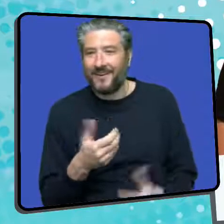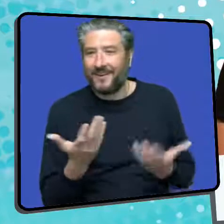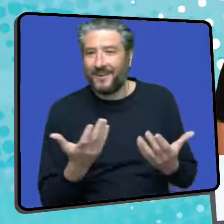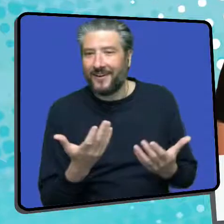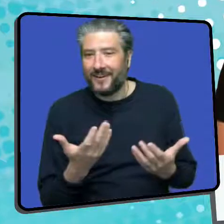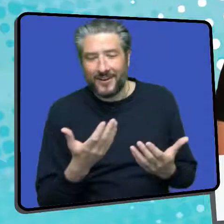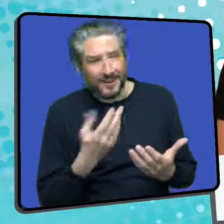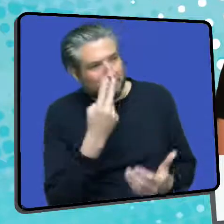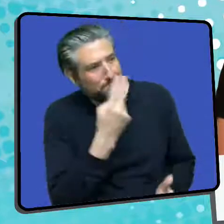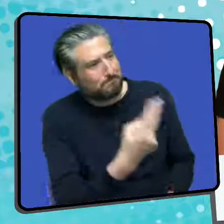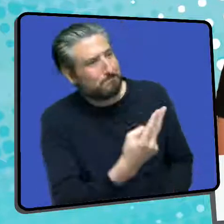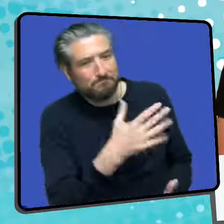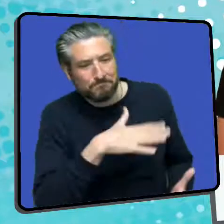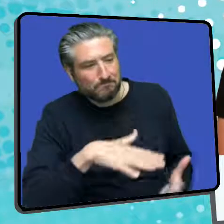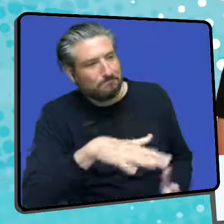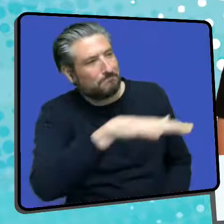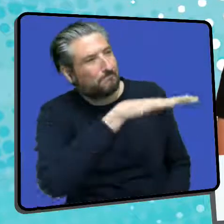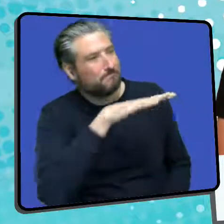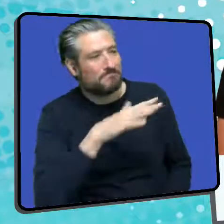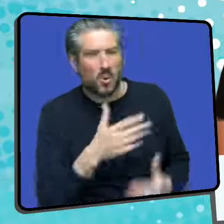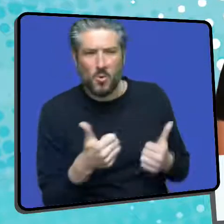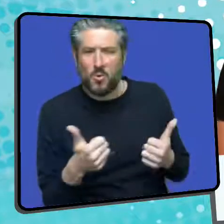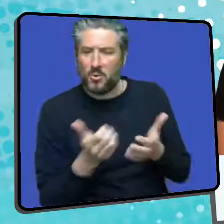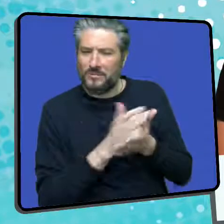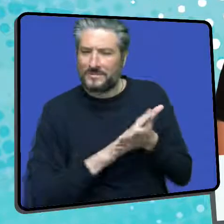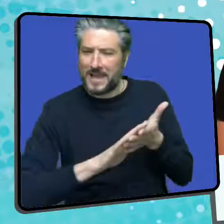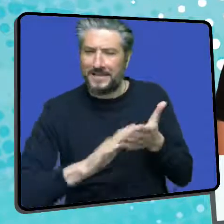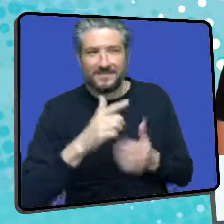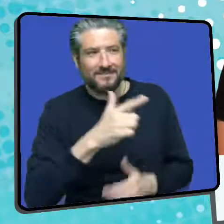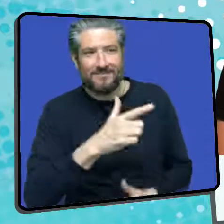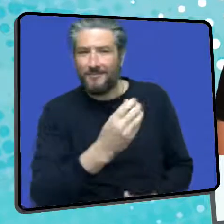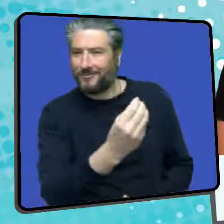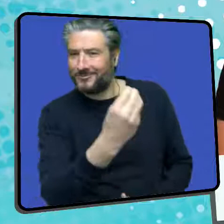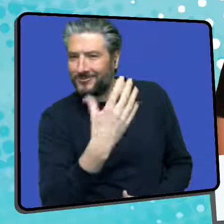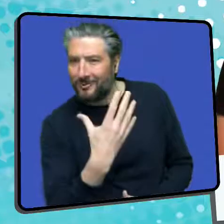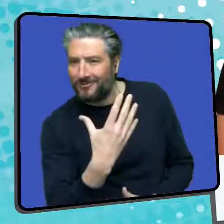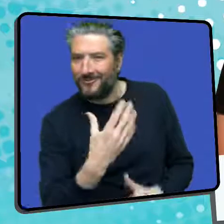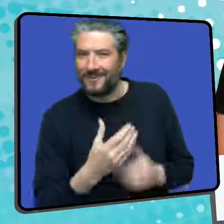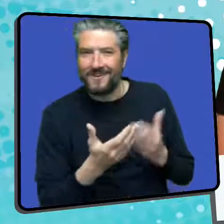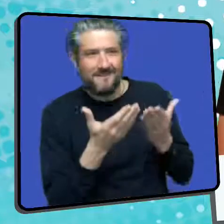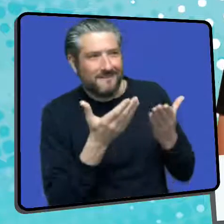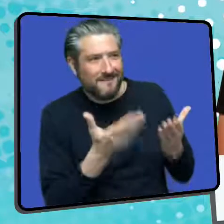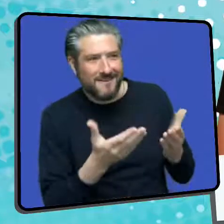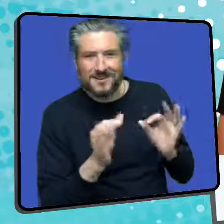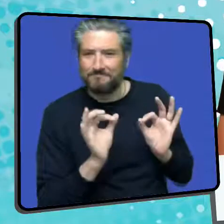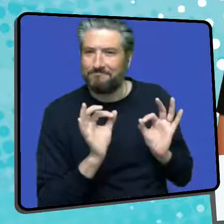getting sunny. It's a bit foggy in the Netherlands, but yeah, that will clear up during the day, I hope.